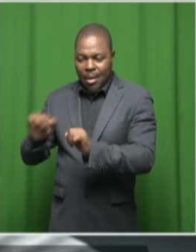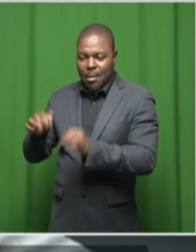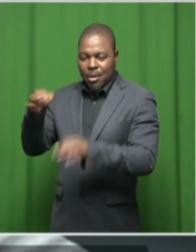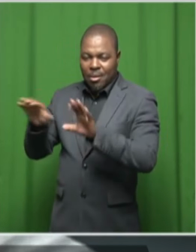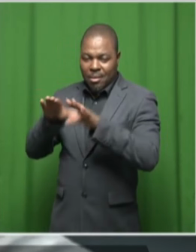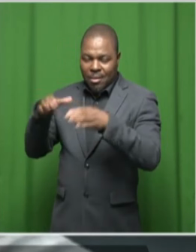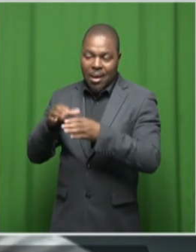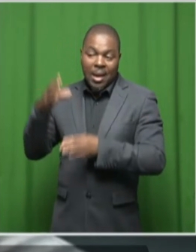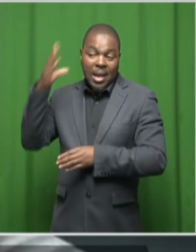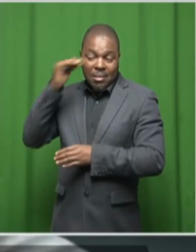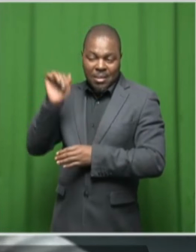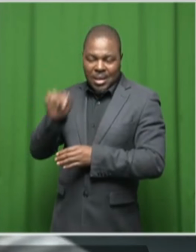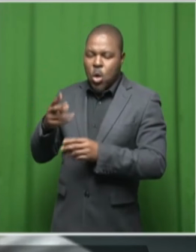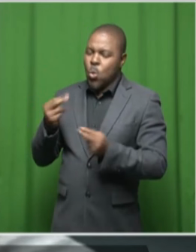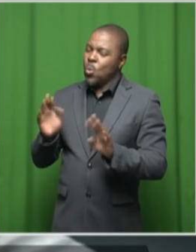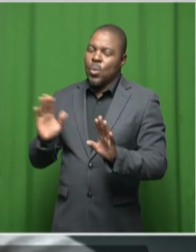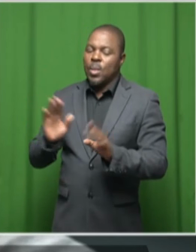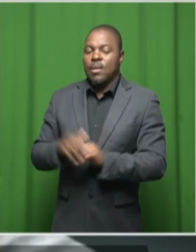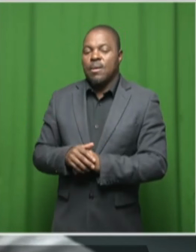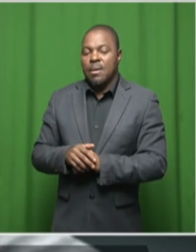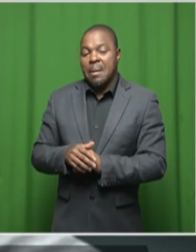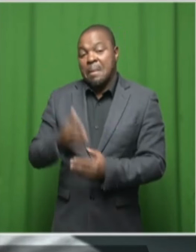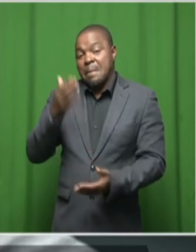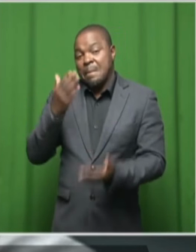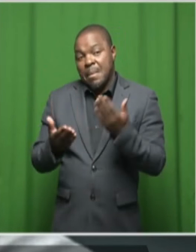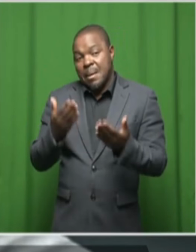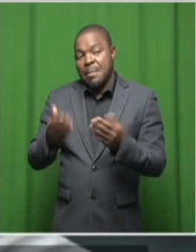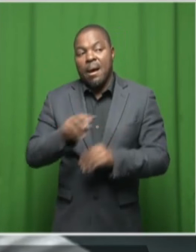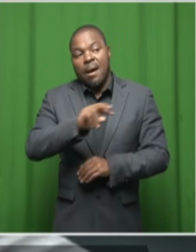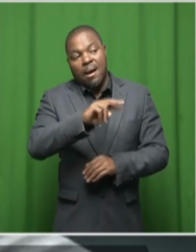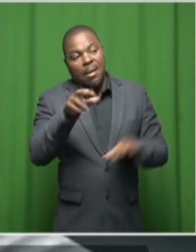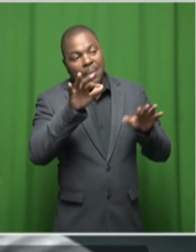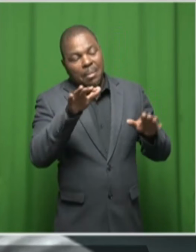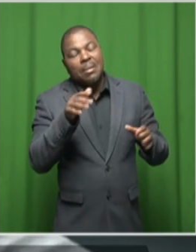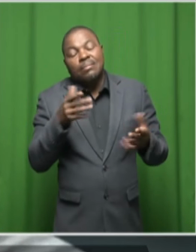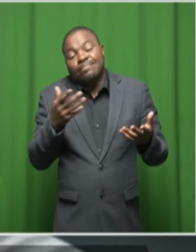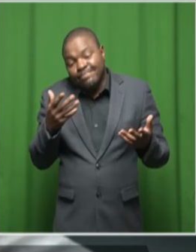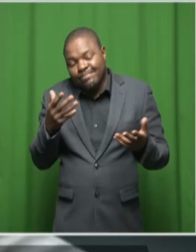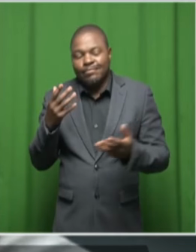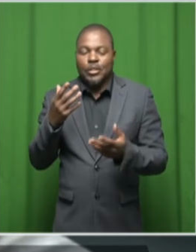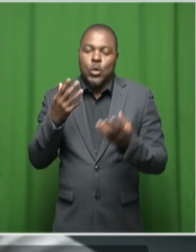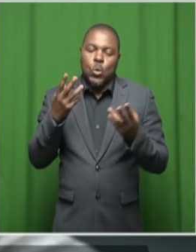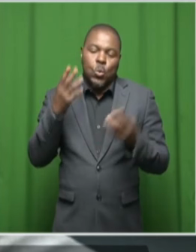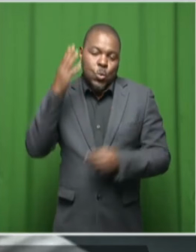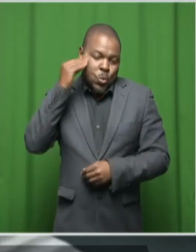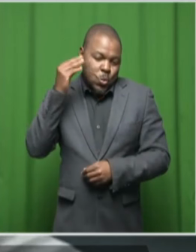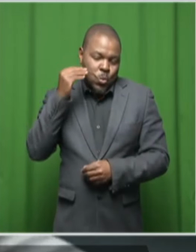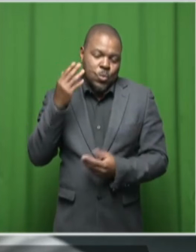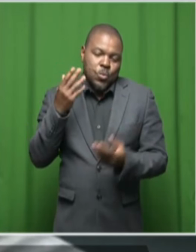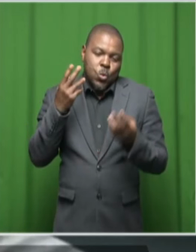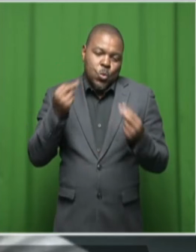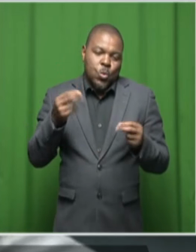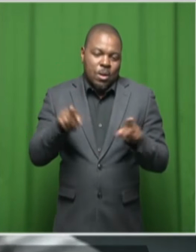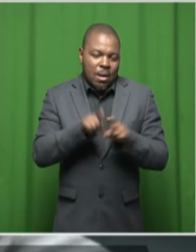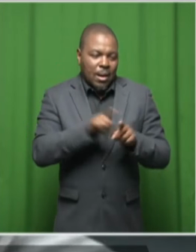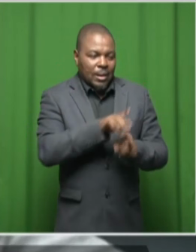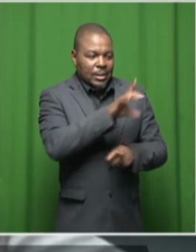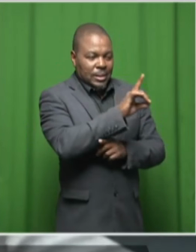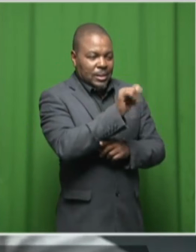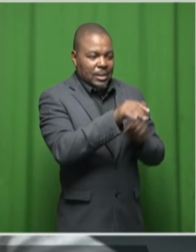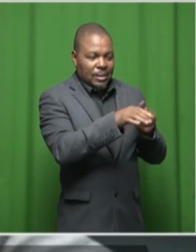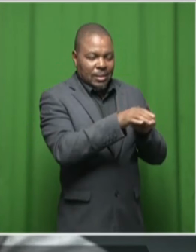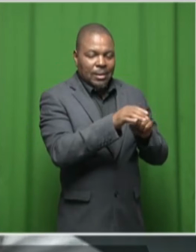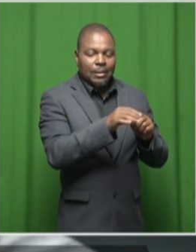won't be new for ANC people, but it might be new for other people who haven't had governance before, including the DA, who hasn't had a